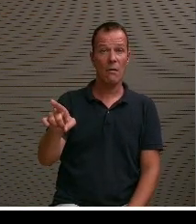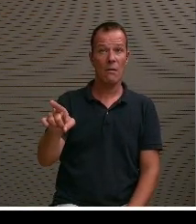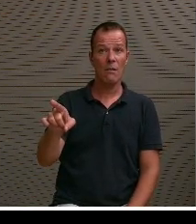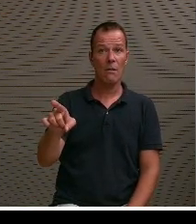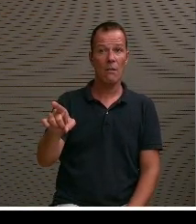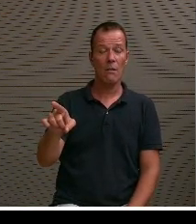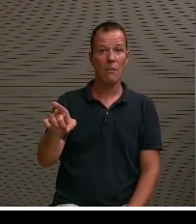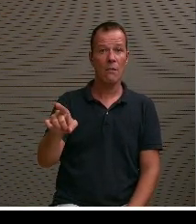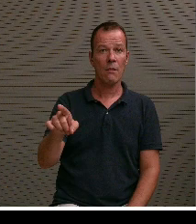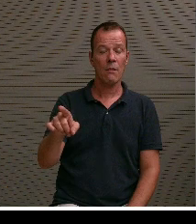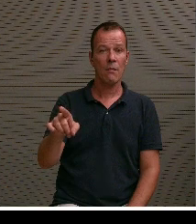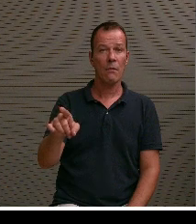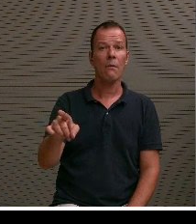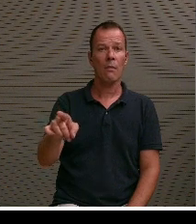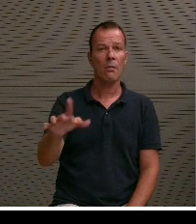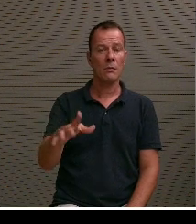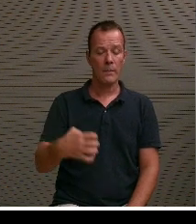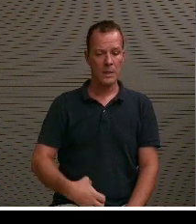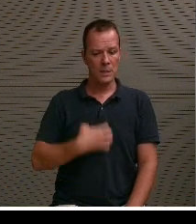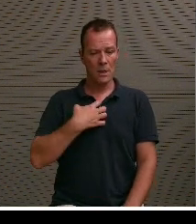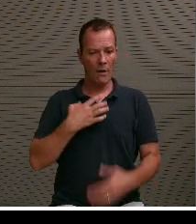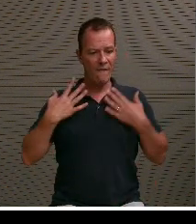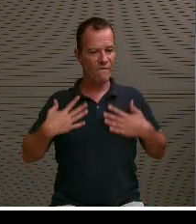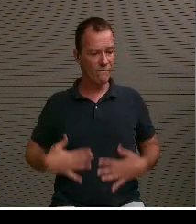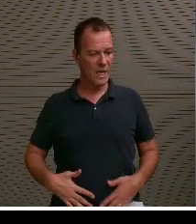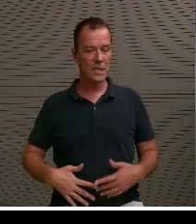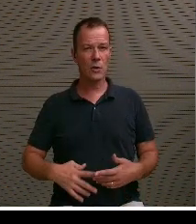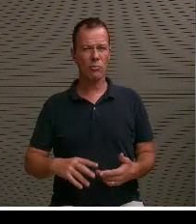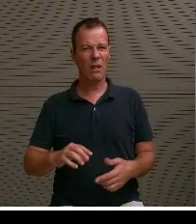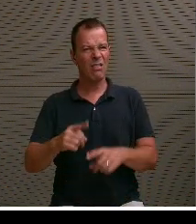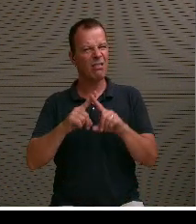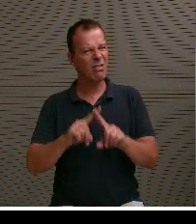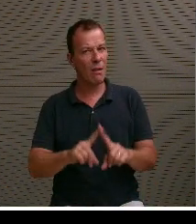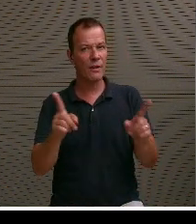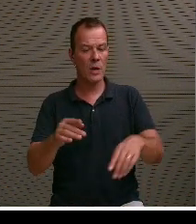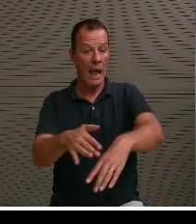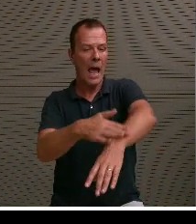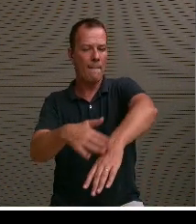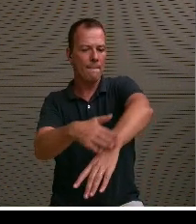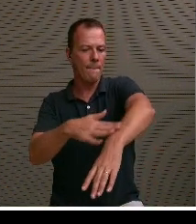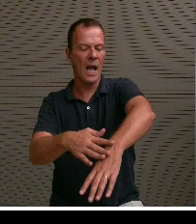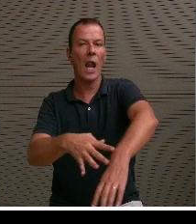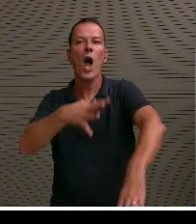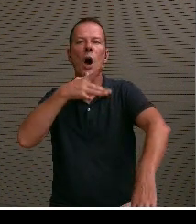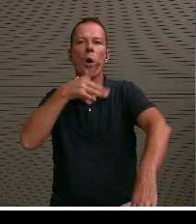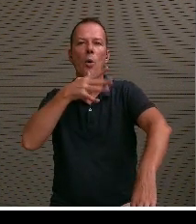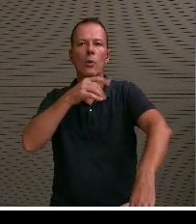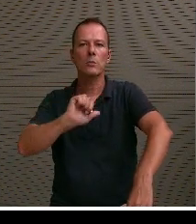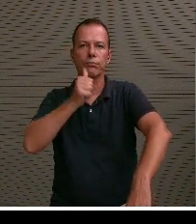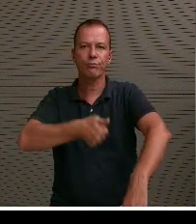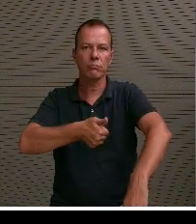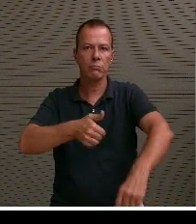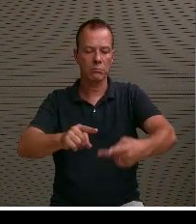the physical effects are different. The skin loses its color. The abdomen and feet